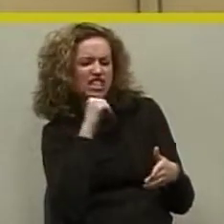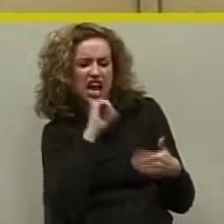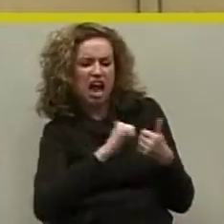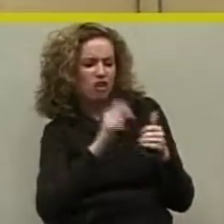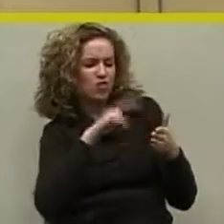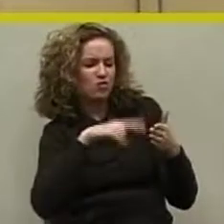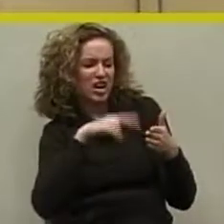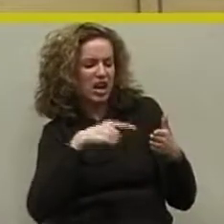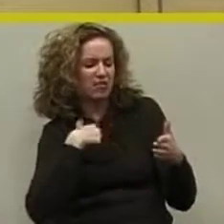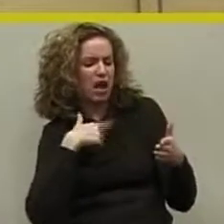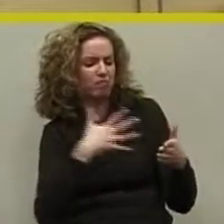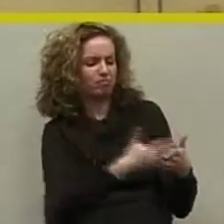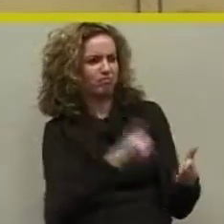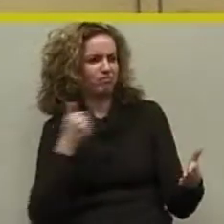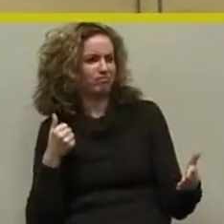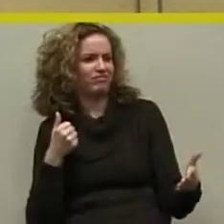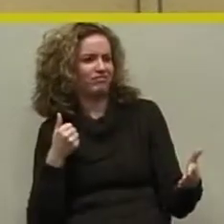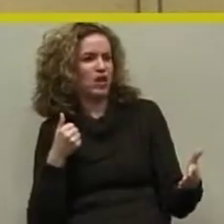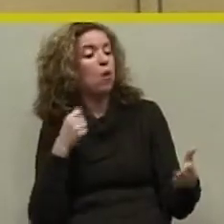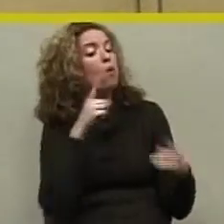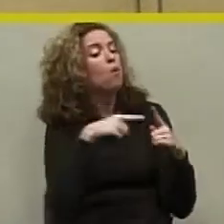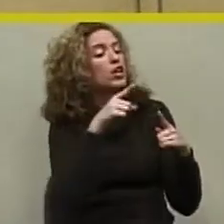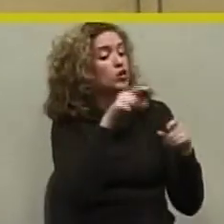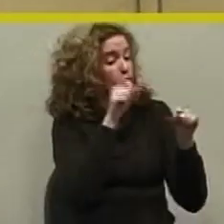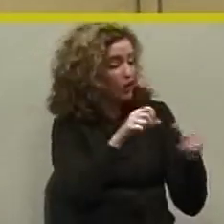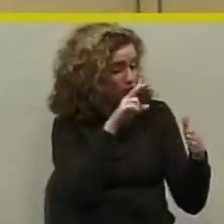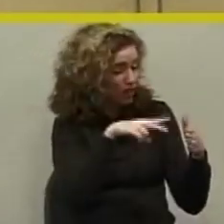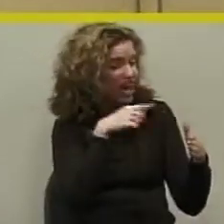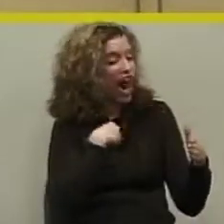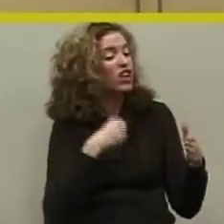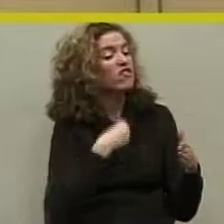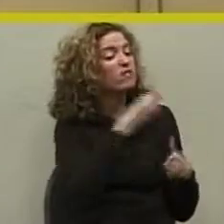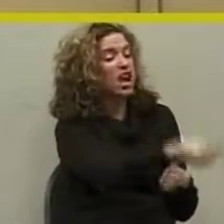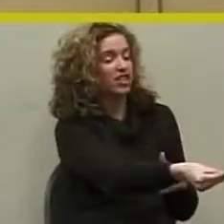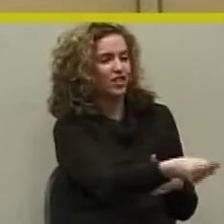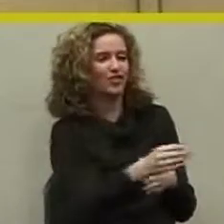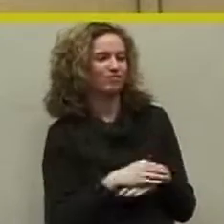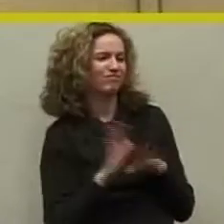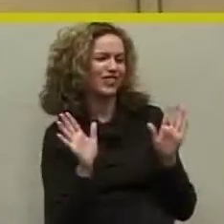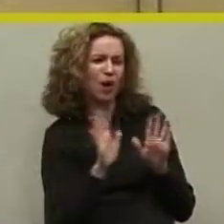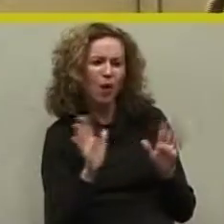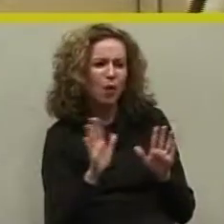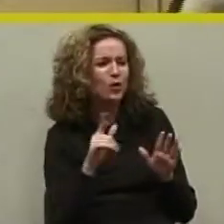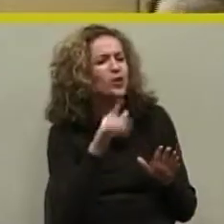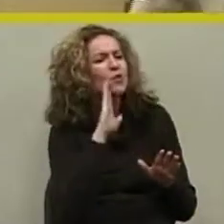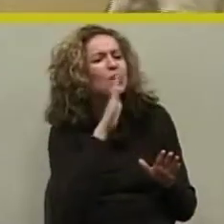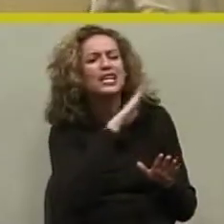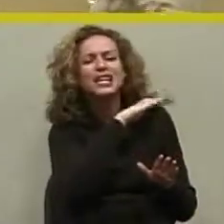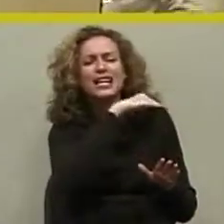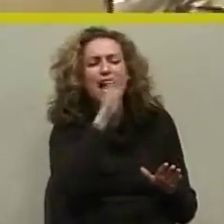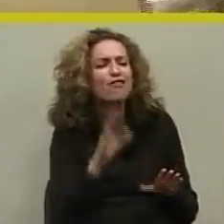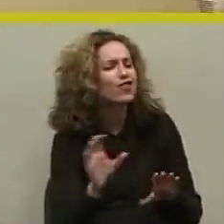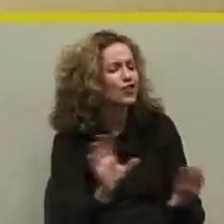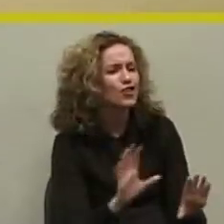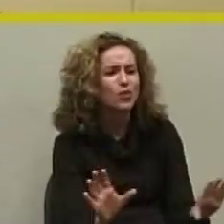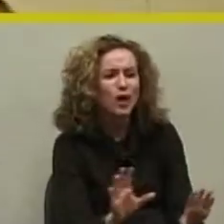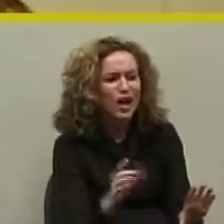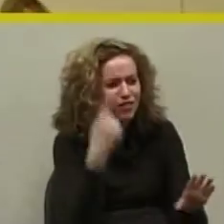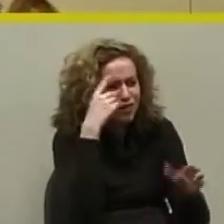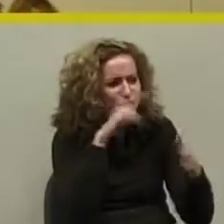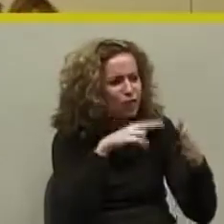Okay? You will get this back when you can read. All right? Now, you would never do that for a reading error, would you?